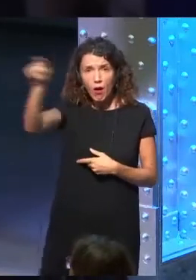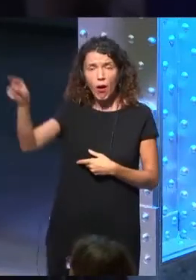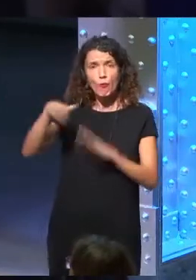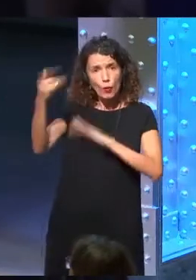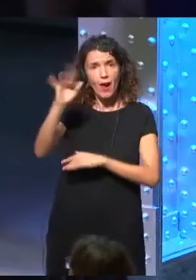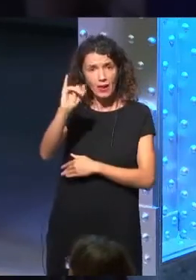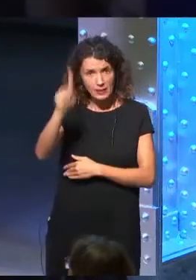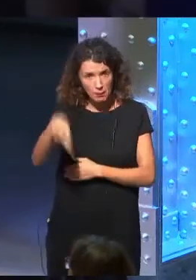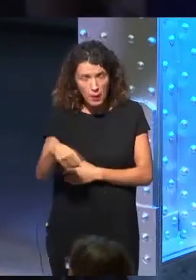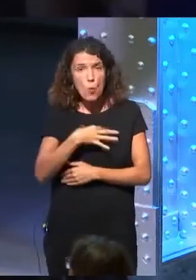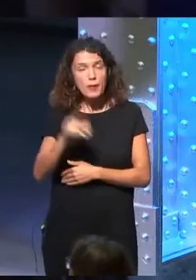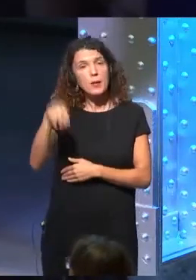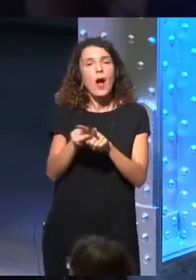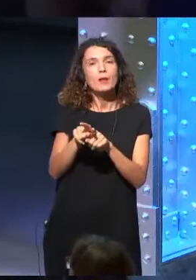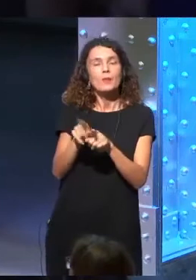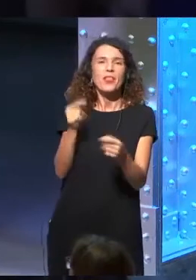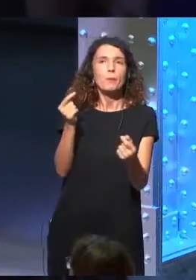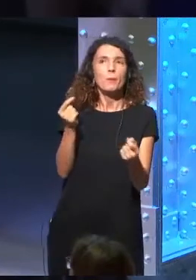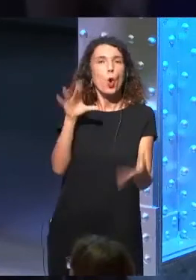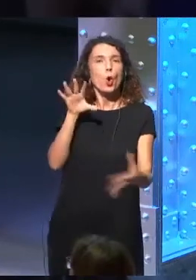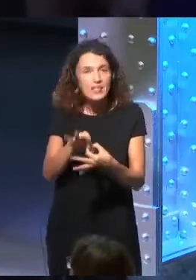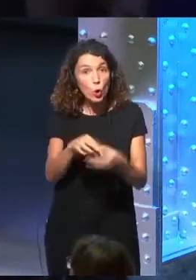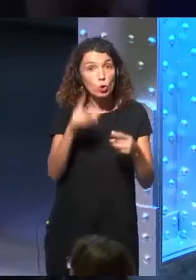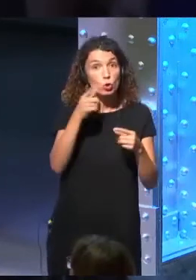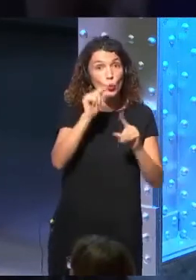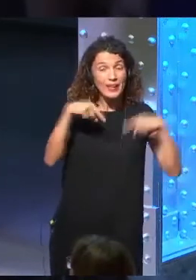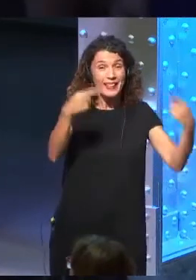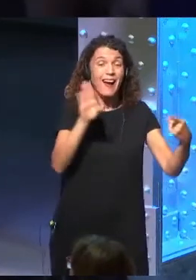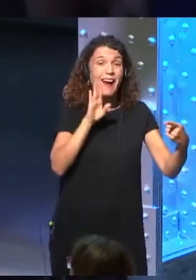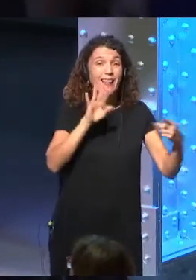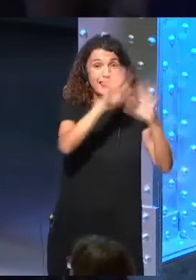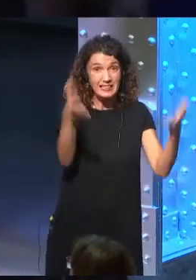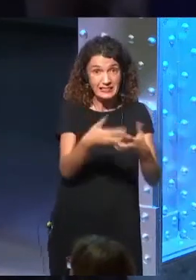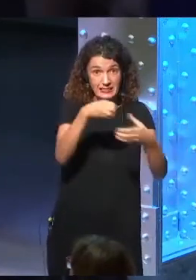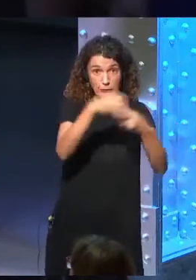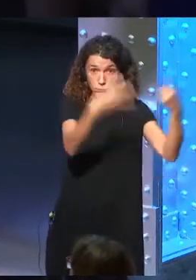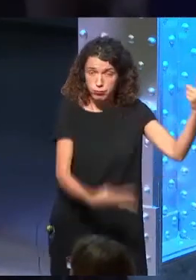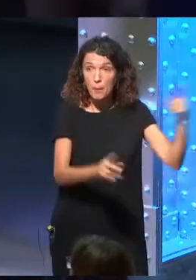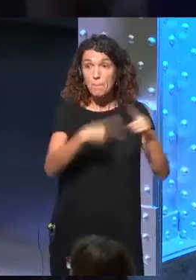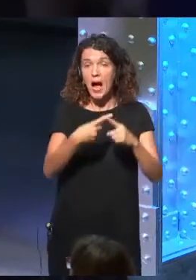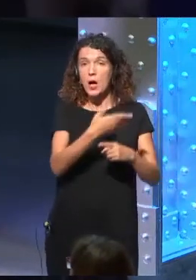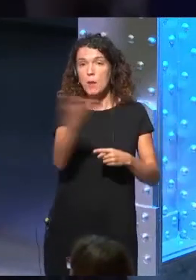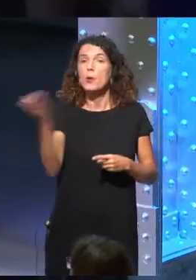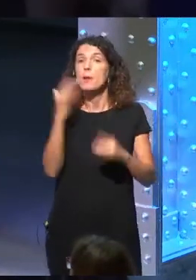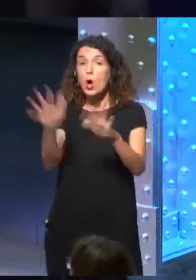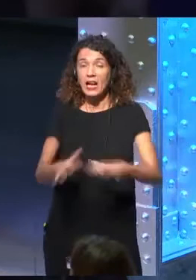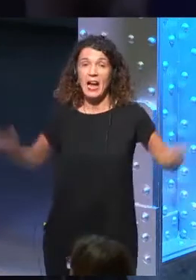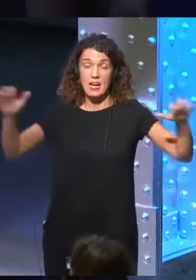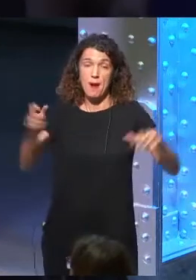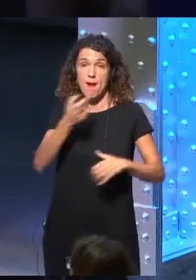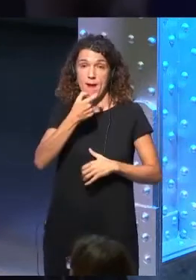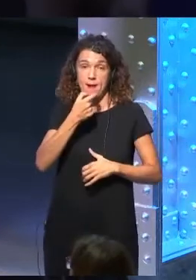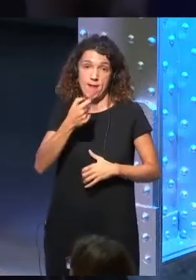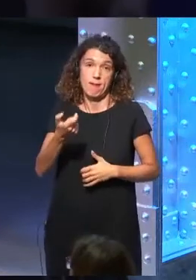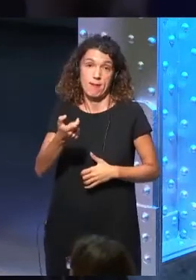connection between those crude tweets and what happens in the British House of Commons when